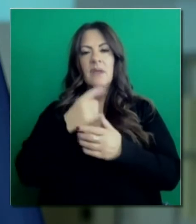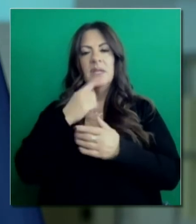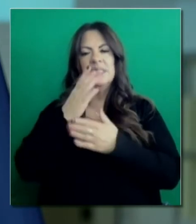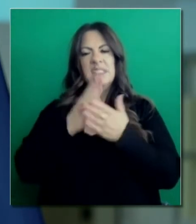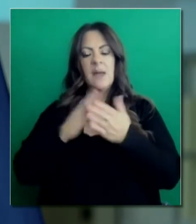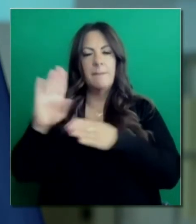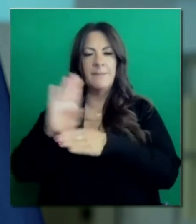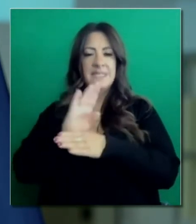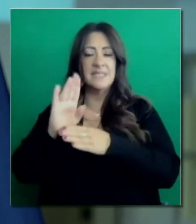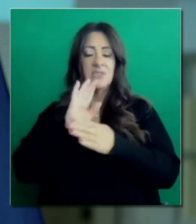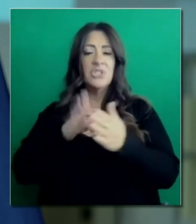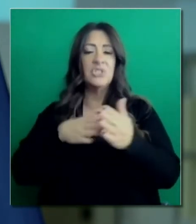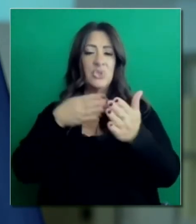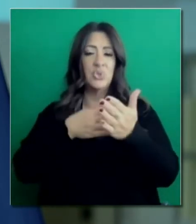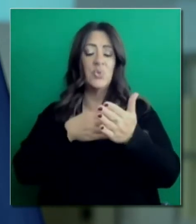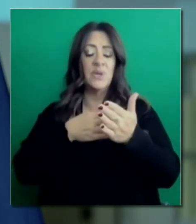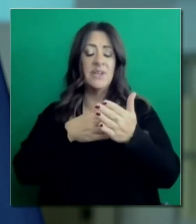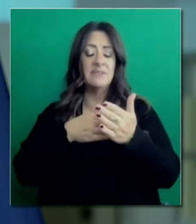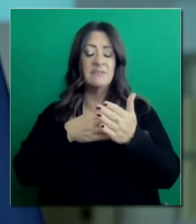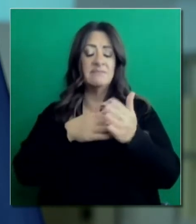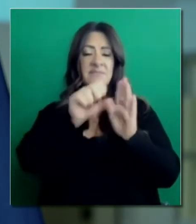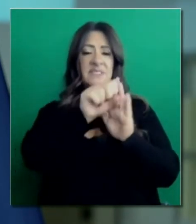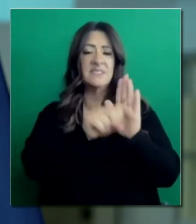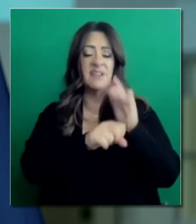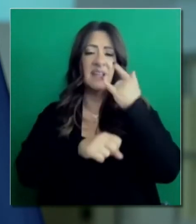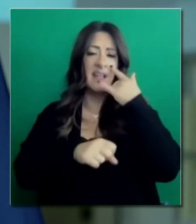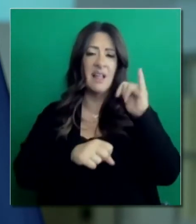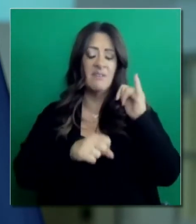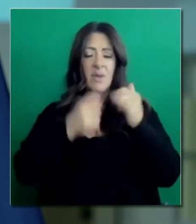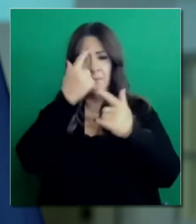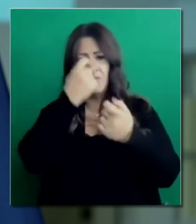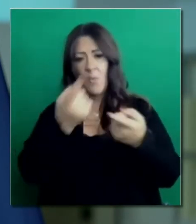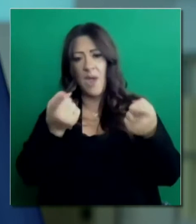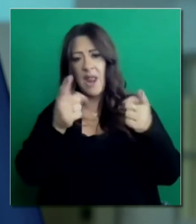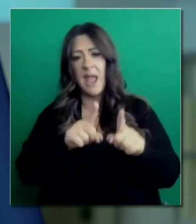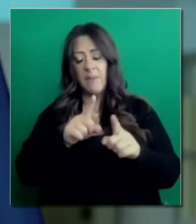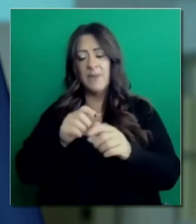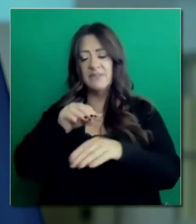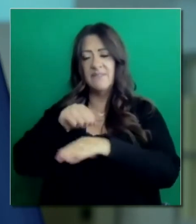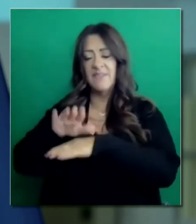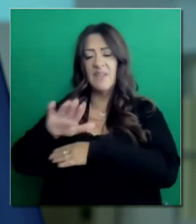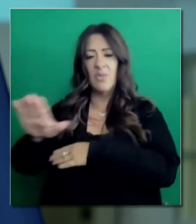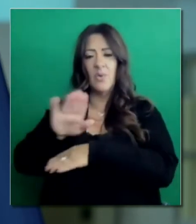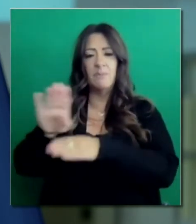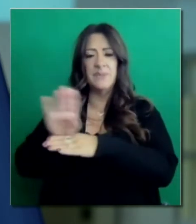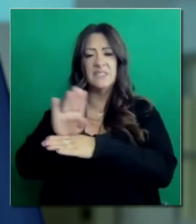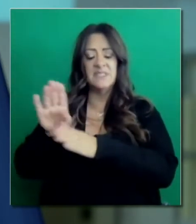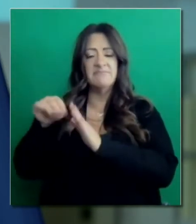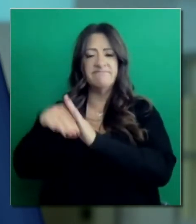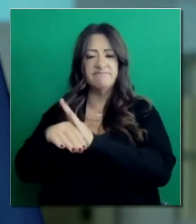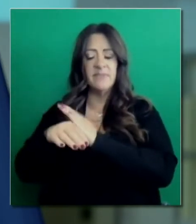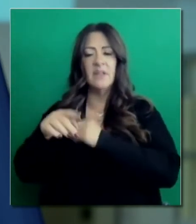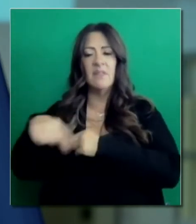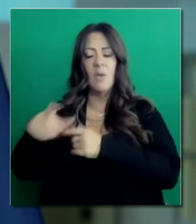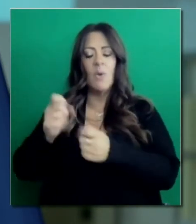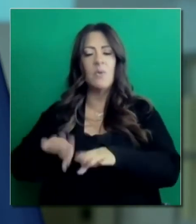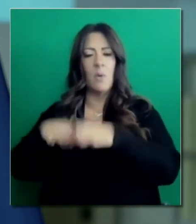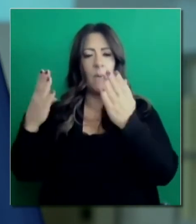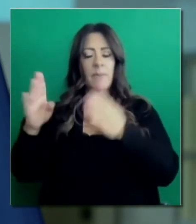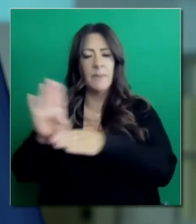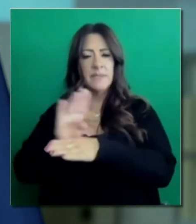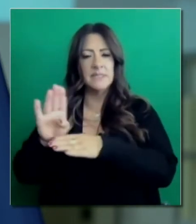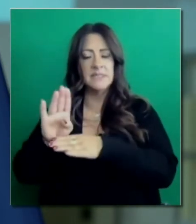made affecting their industries and their businesses. They argue that in addition to getting businesses reopened, they also want to obtain a